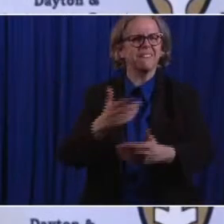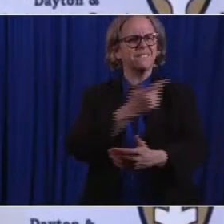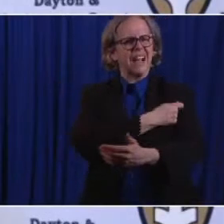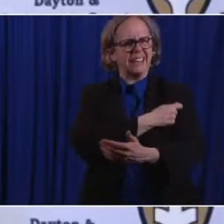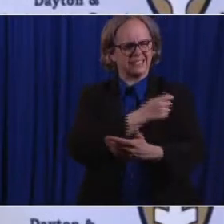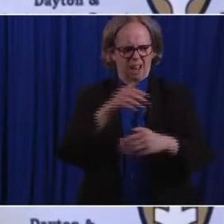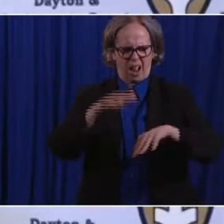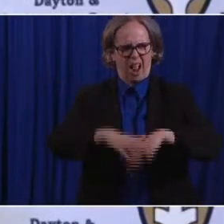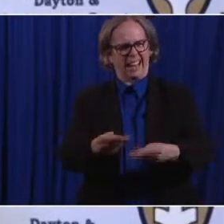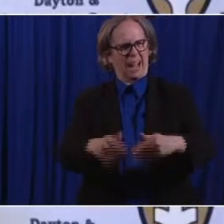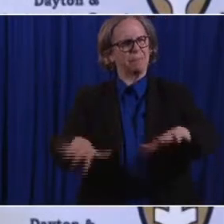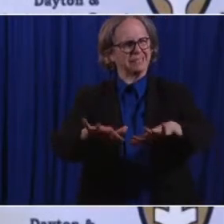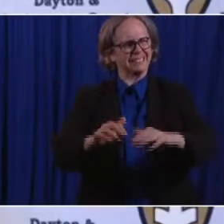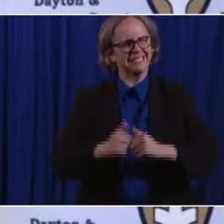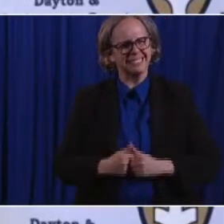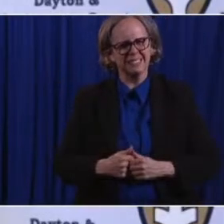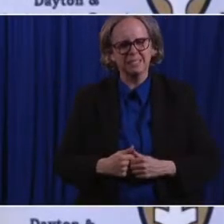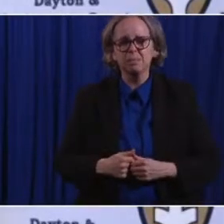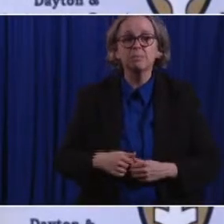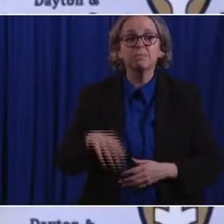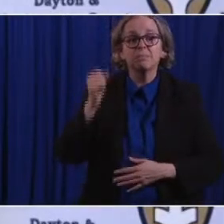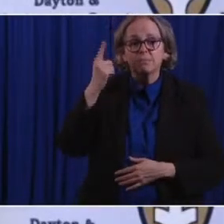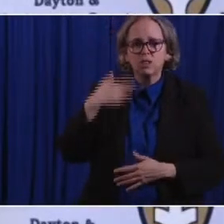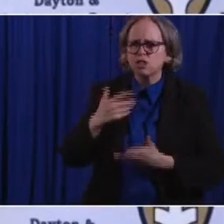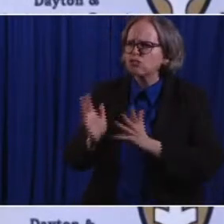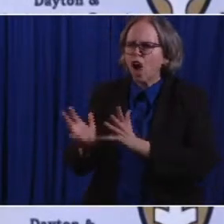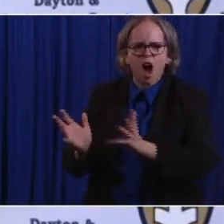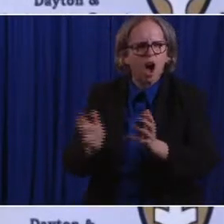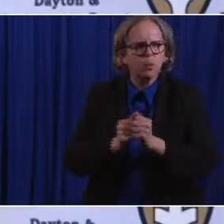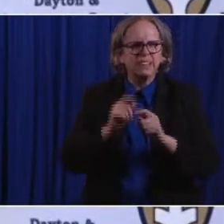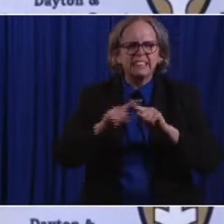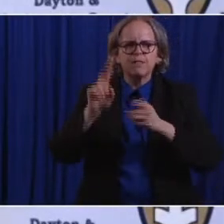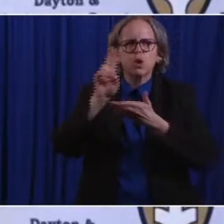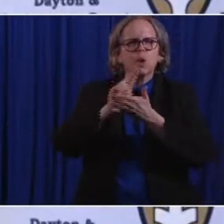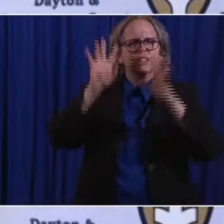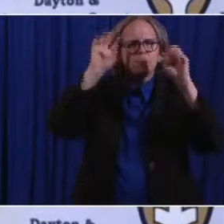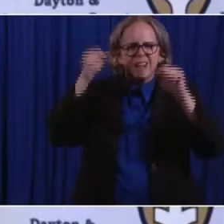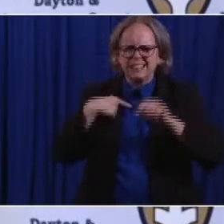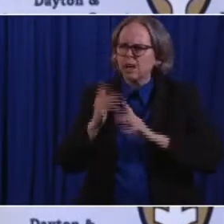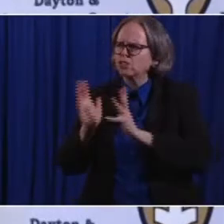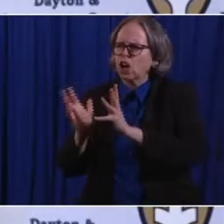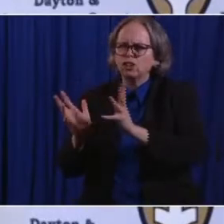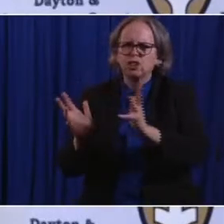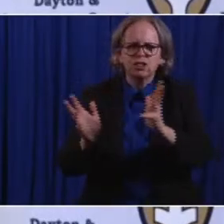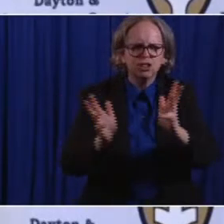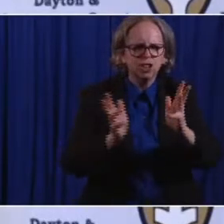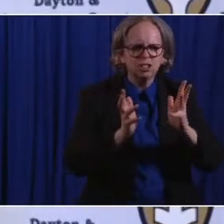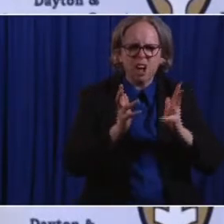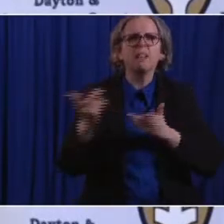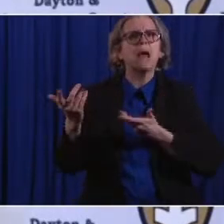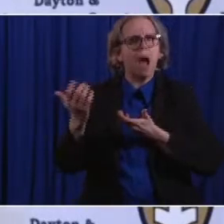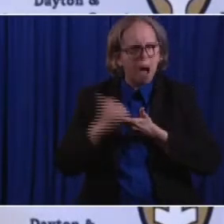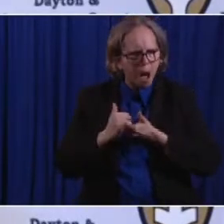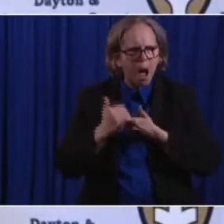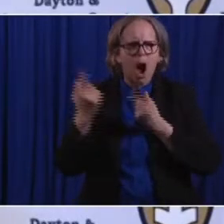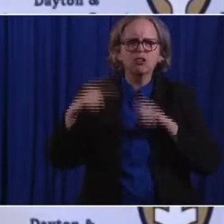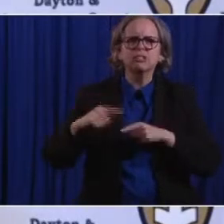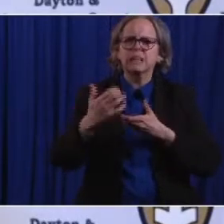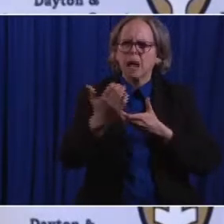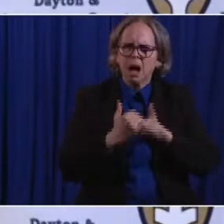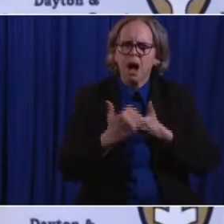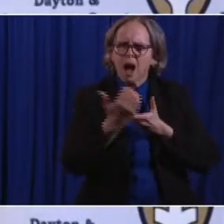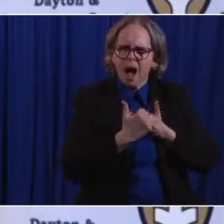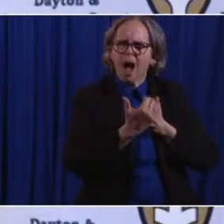the university presidents. They very much want to do this, and we're going to provide that beginning next week.